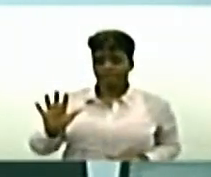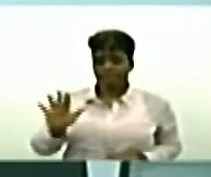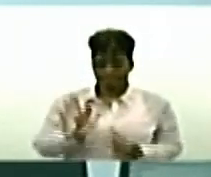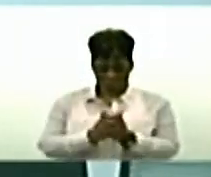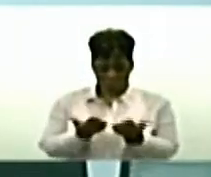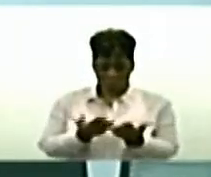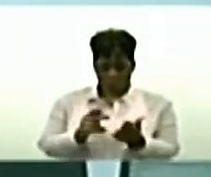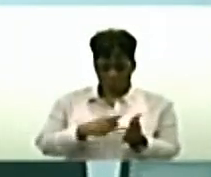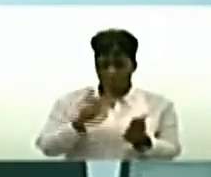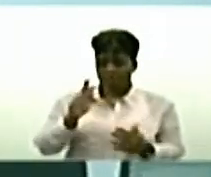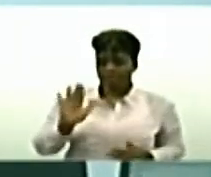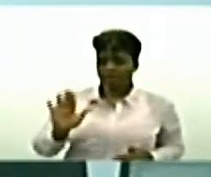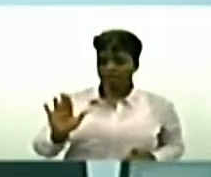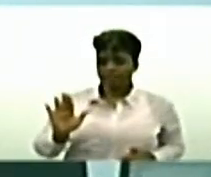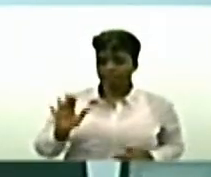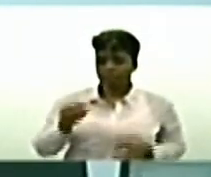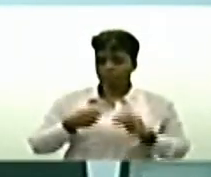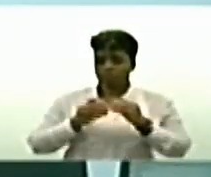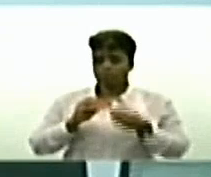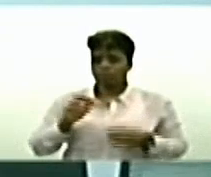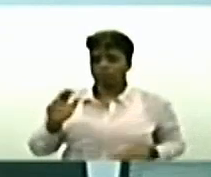section 4, number 3.